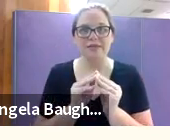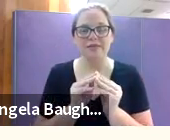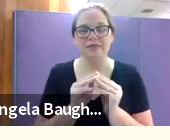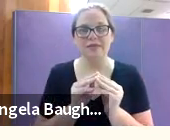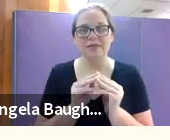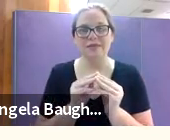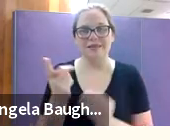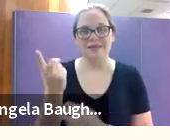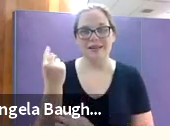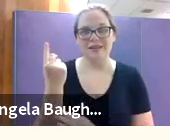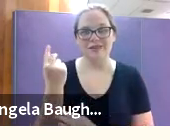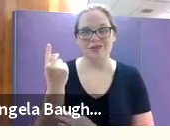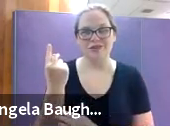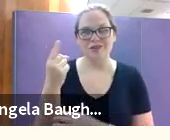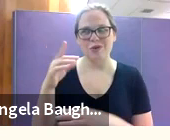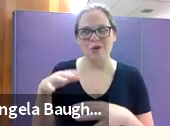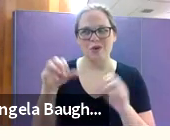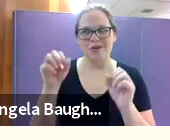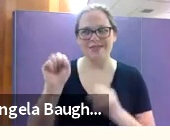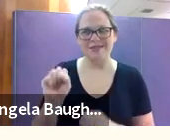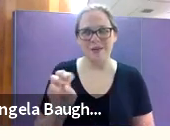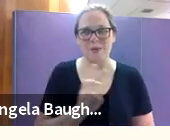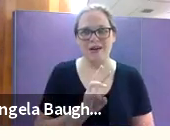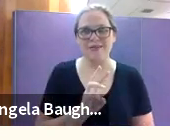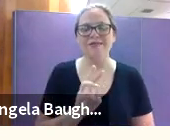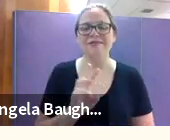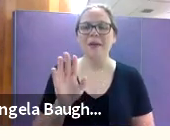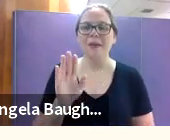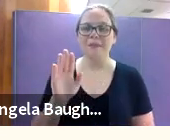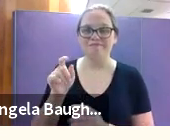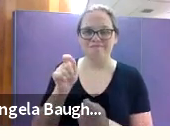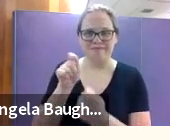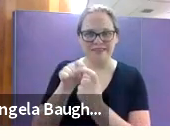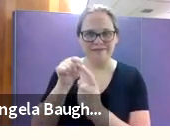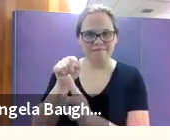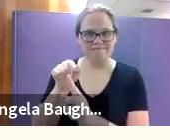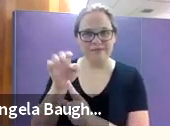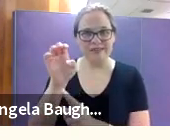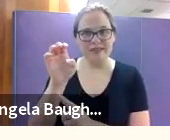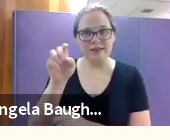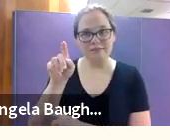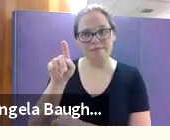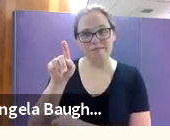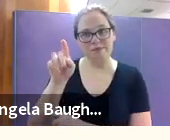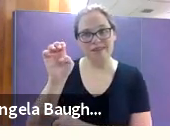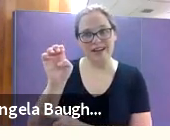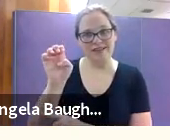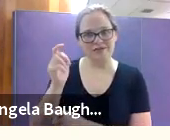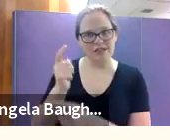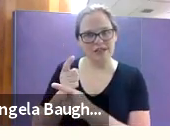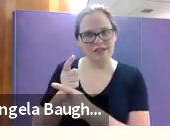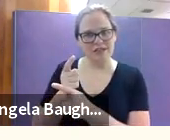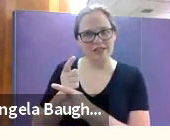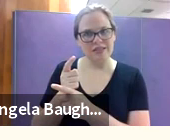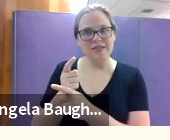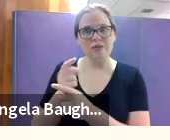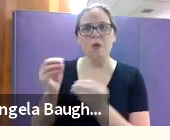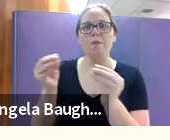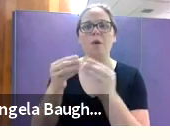last year that was held in the Southwest was specifically about pre-ETs, wasn't it? Or was it